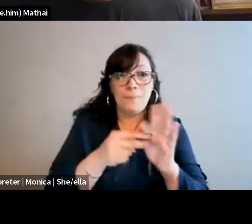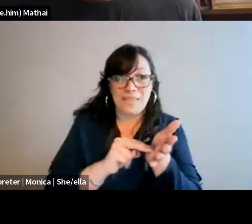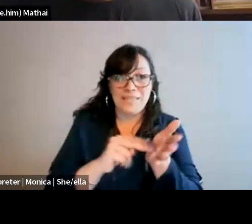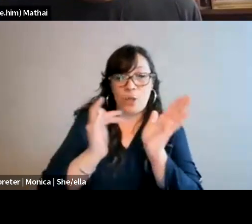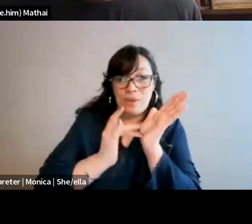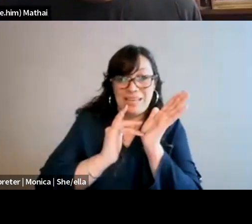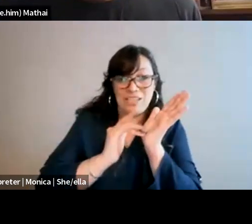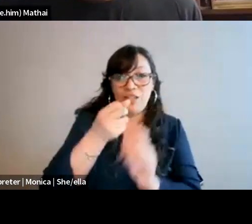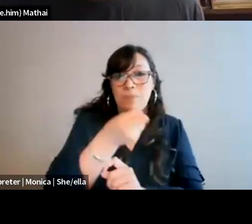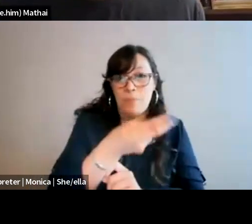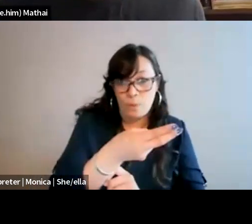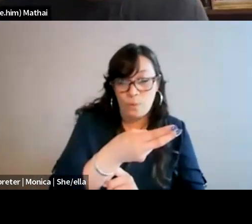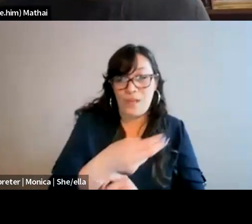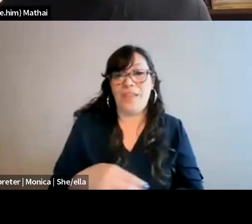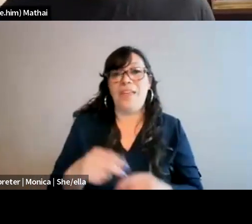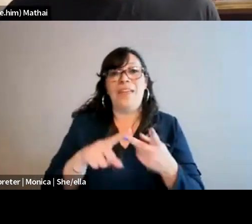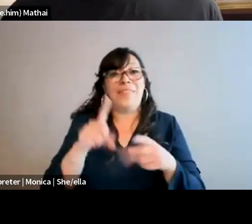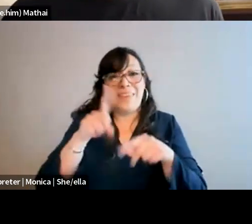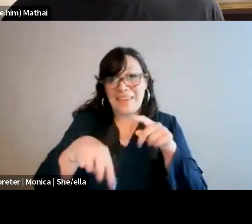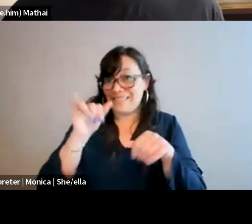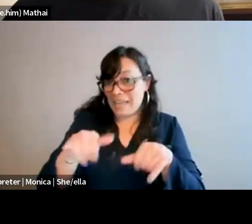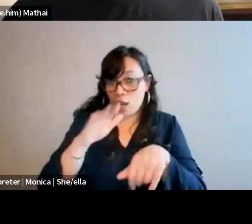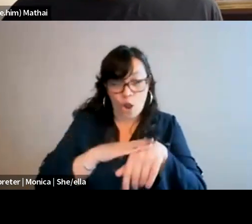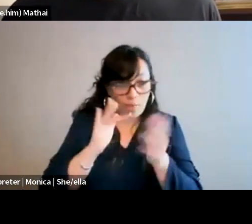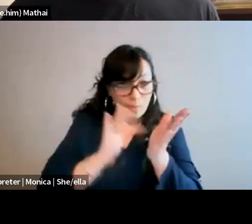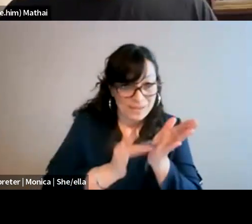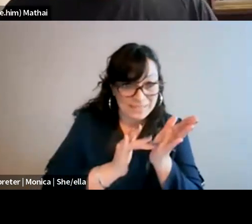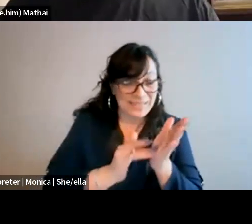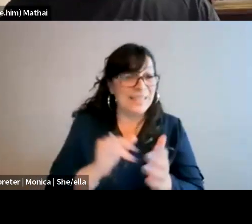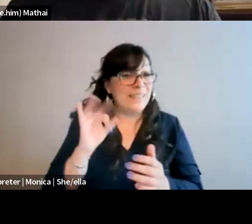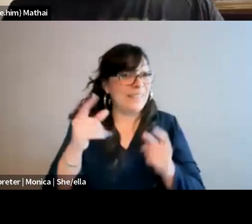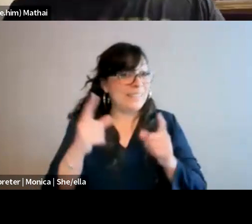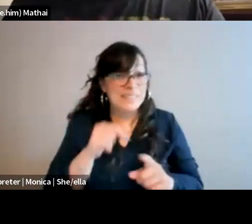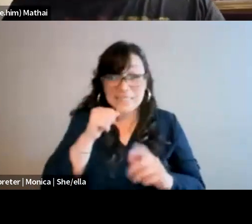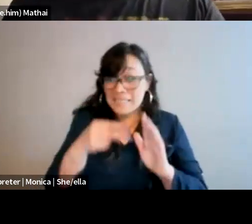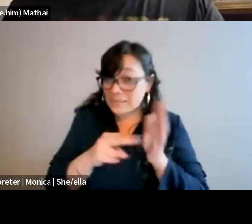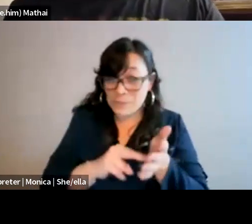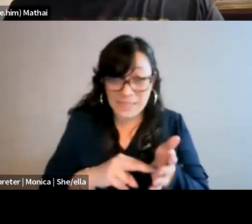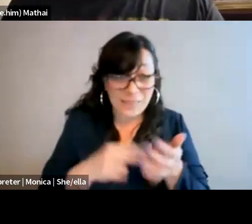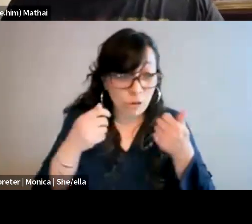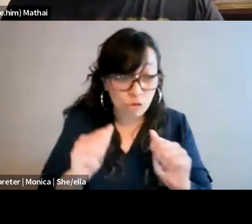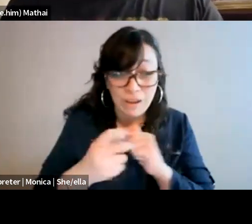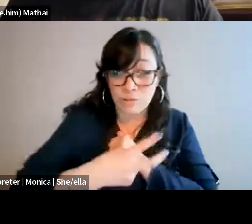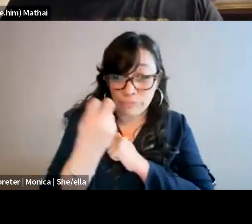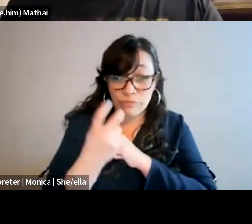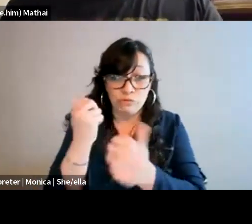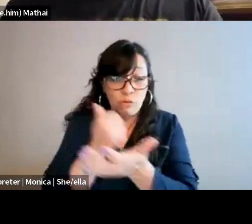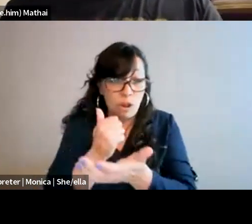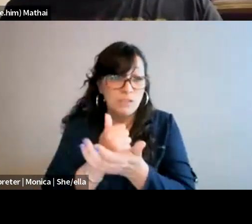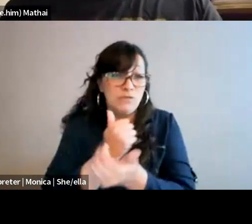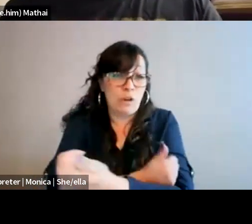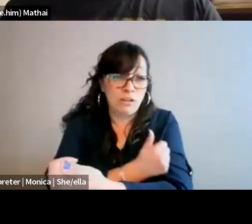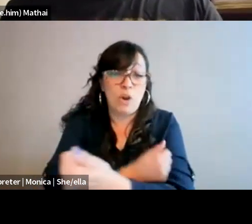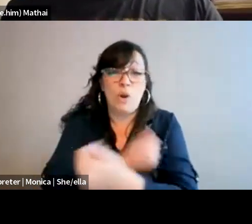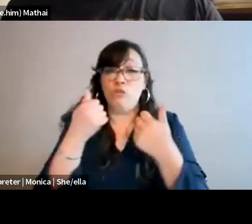thrown away and they can't stay on the medication. So when you have that, it's not that they are trying to cop drugs or sell drugs. It's